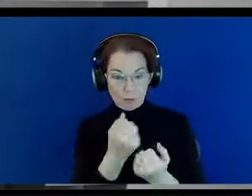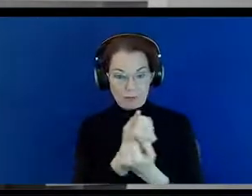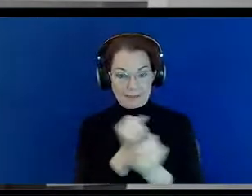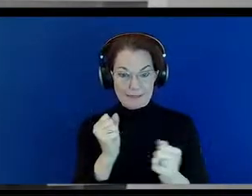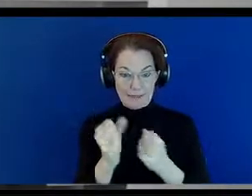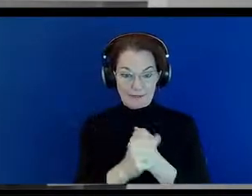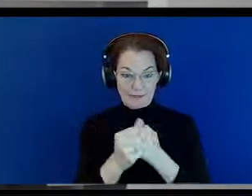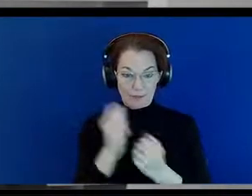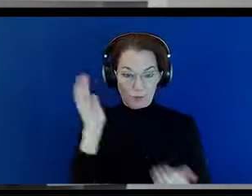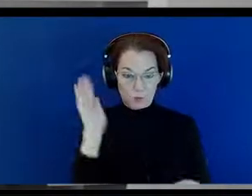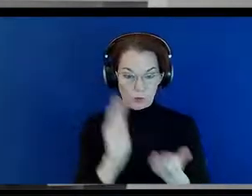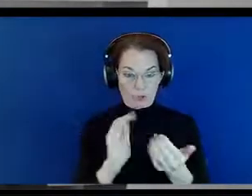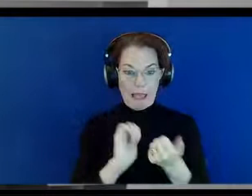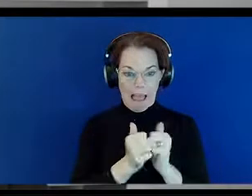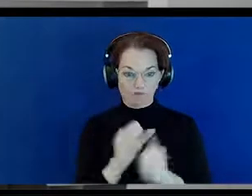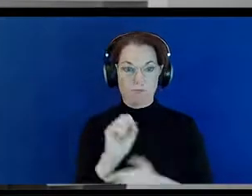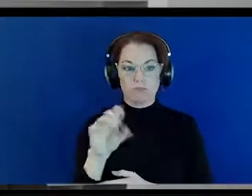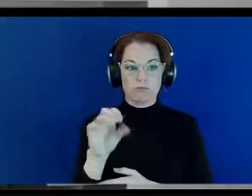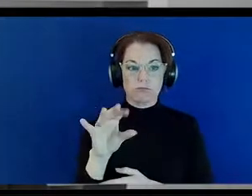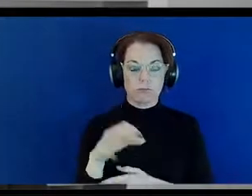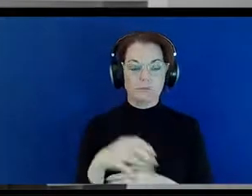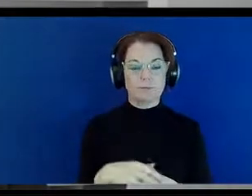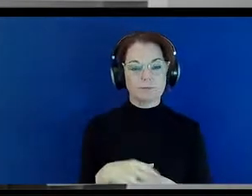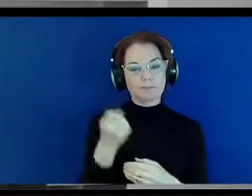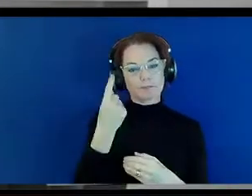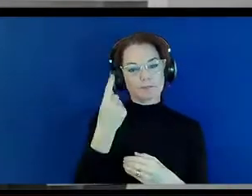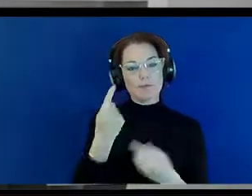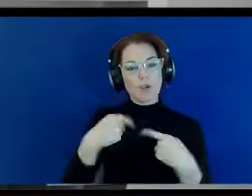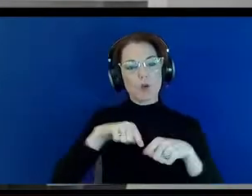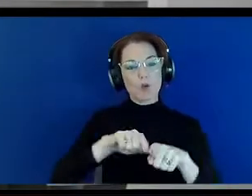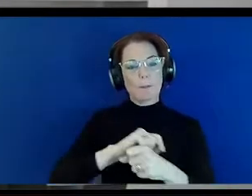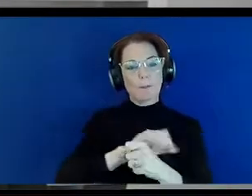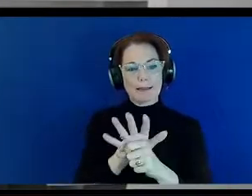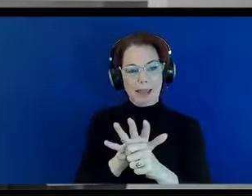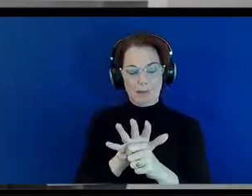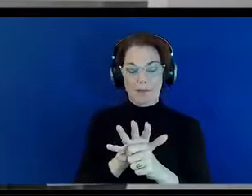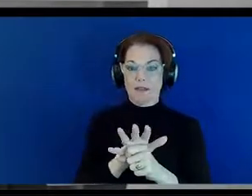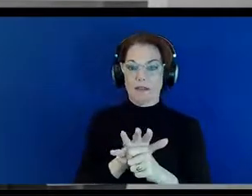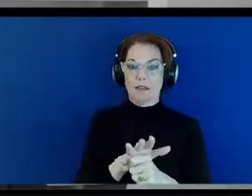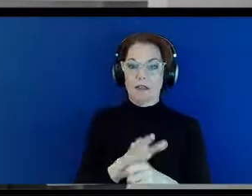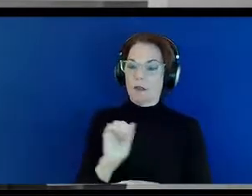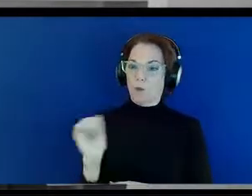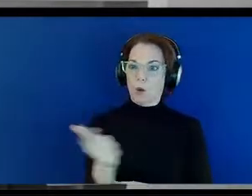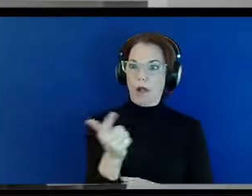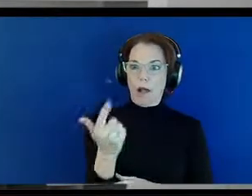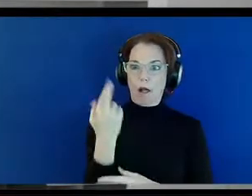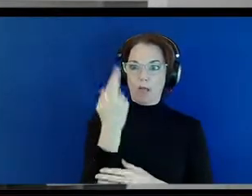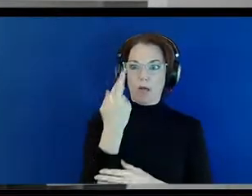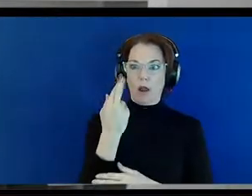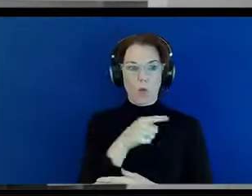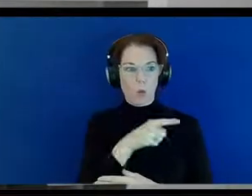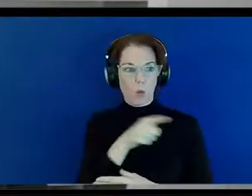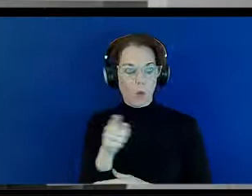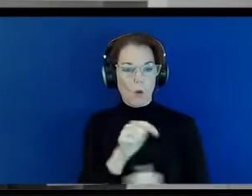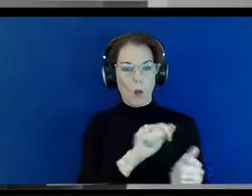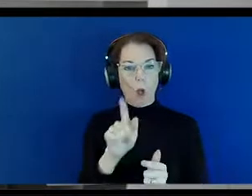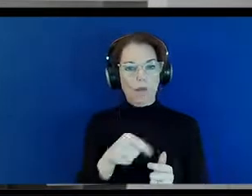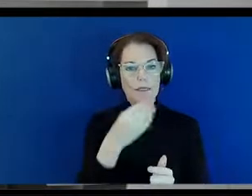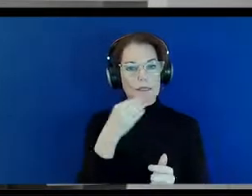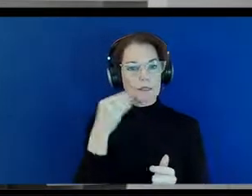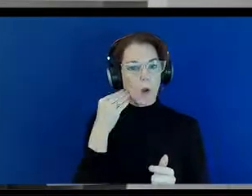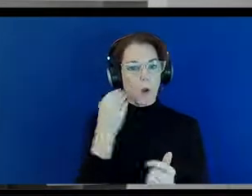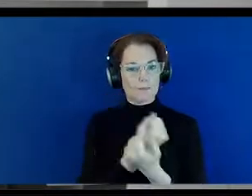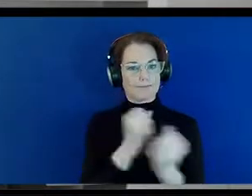homes. During this pandemic, we have all been reminded that everyone deserves a home where they are safe and where their loved ones are